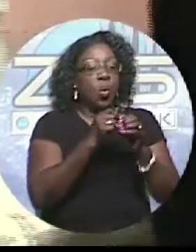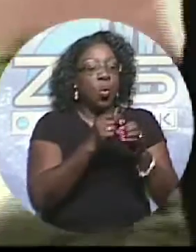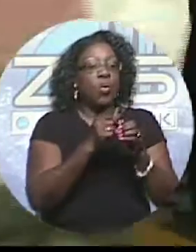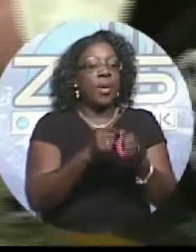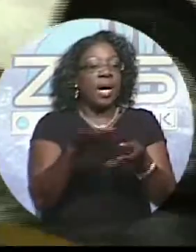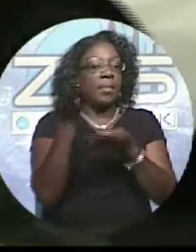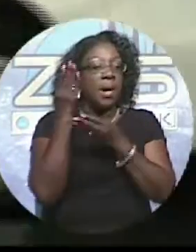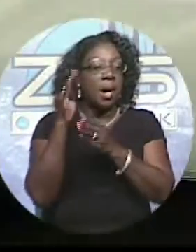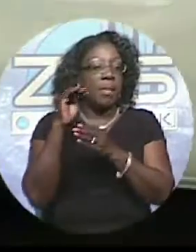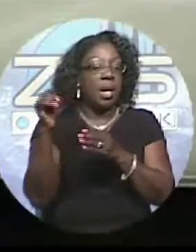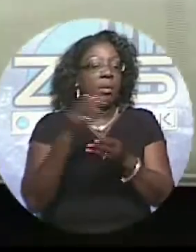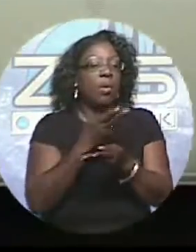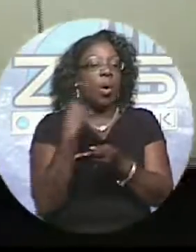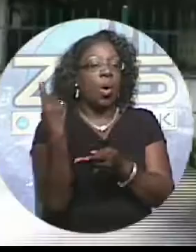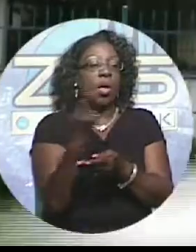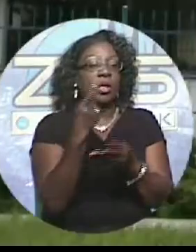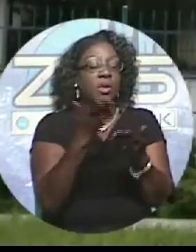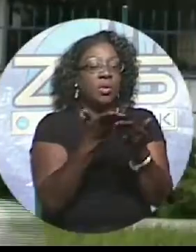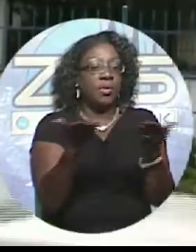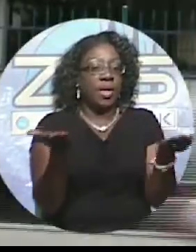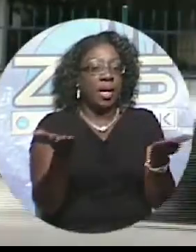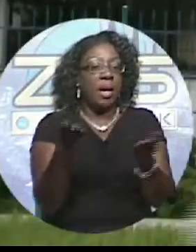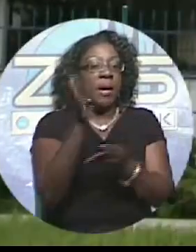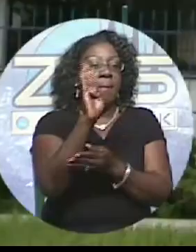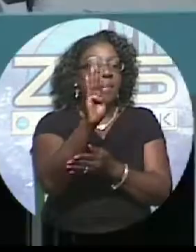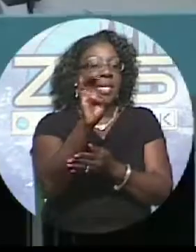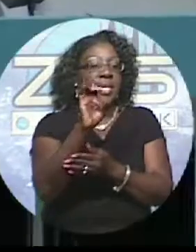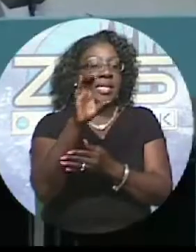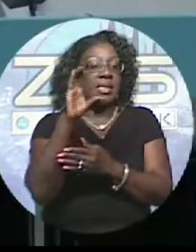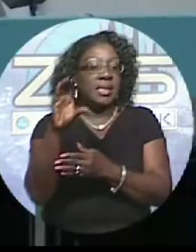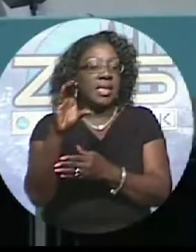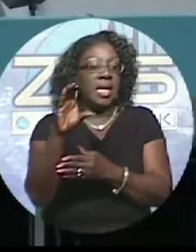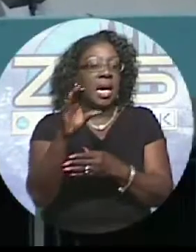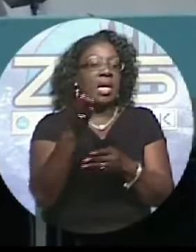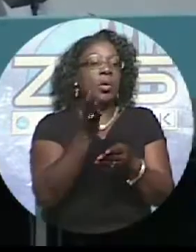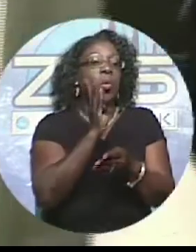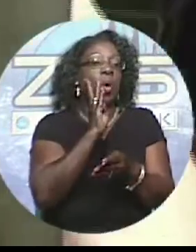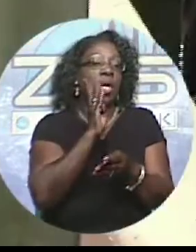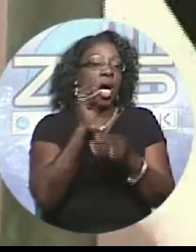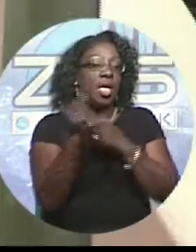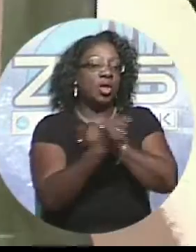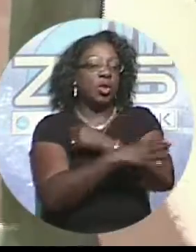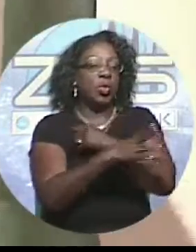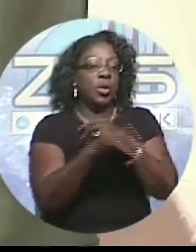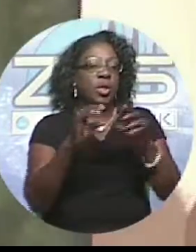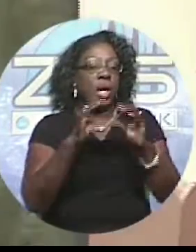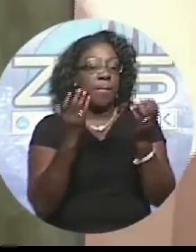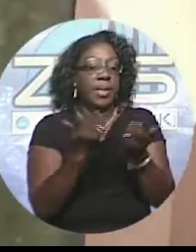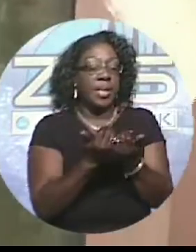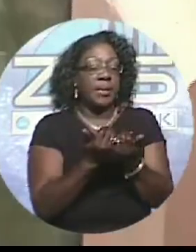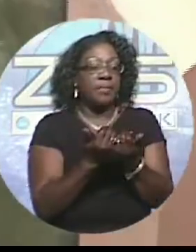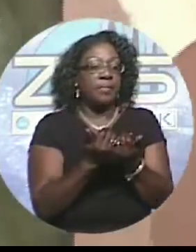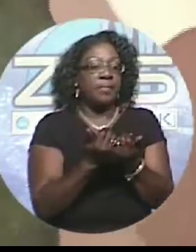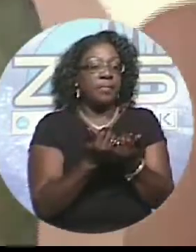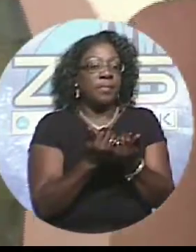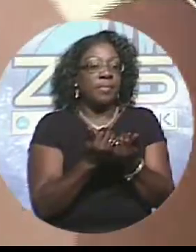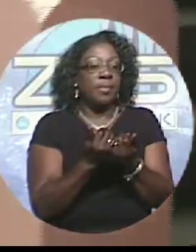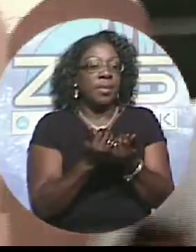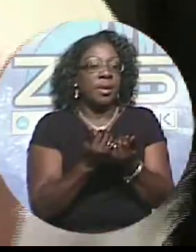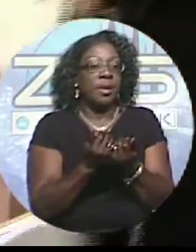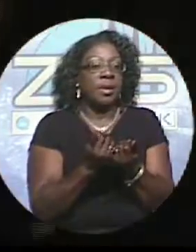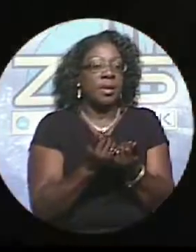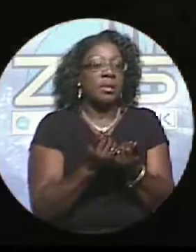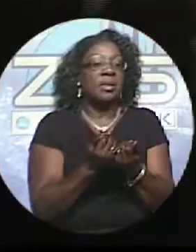present, including Cable Bahamas, BEC, and Water and Sewage. Gomez said it is in the best interest for